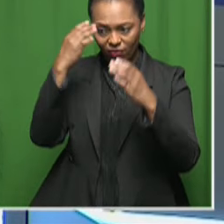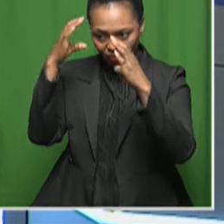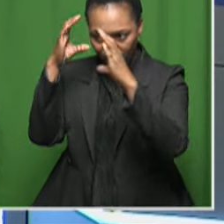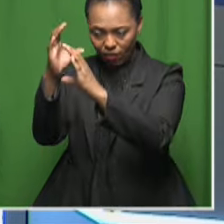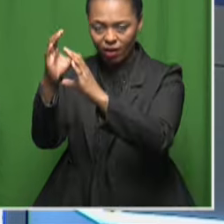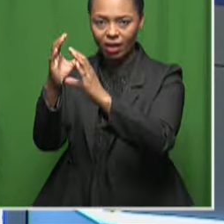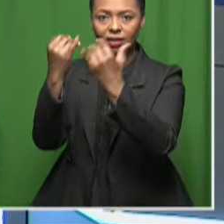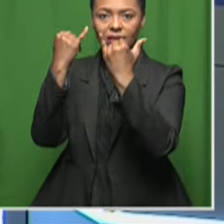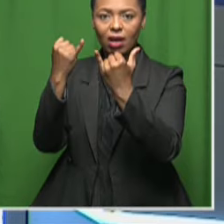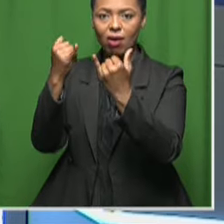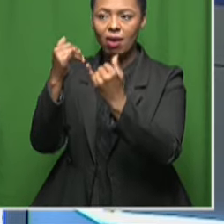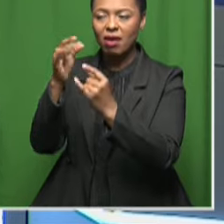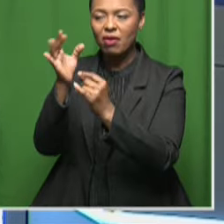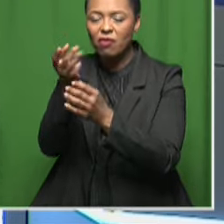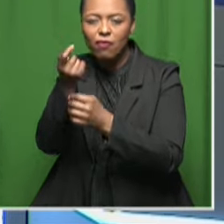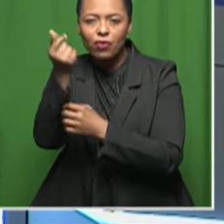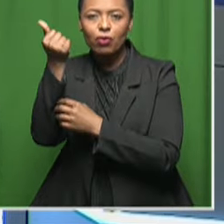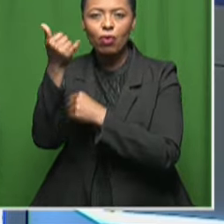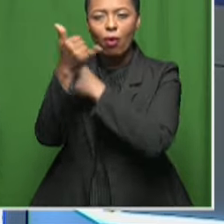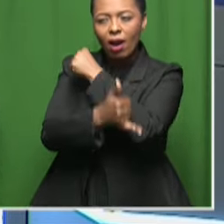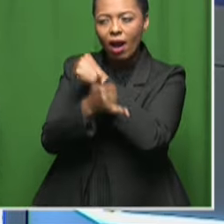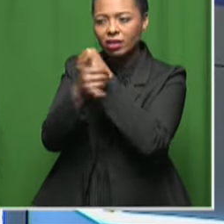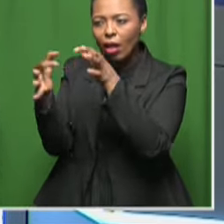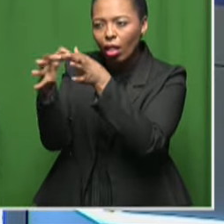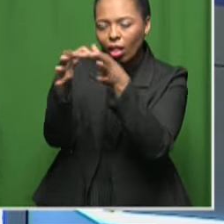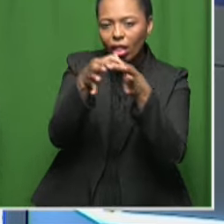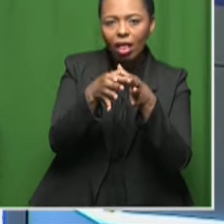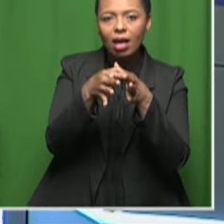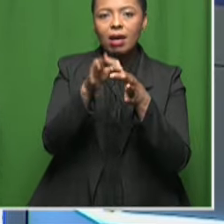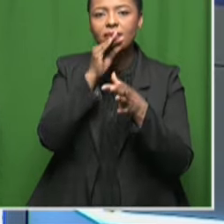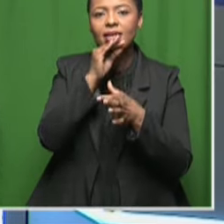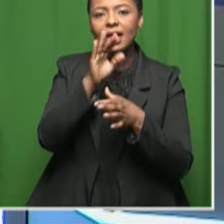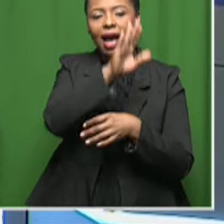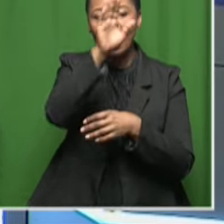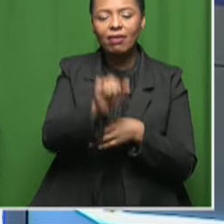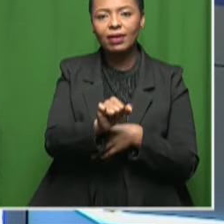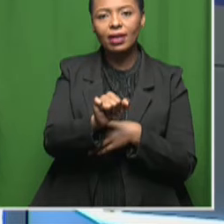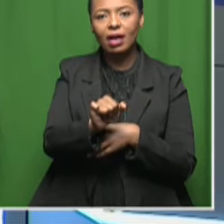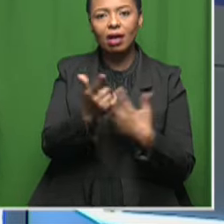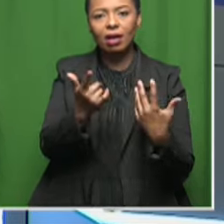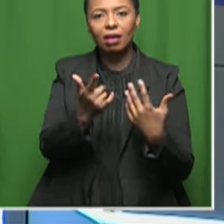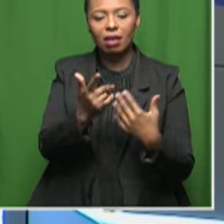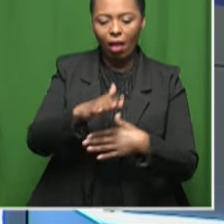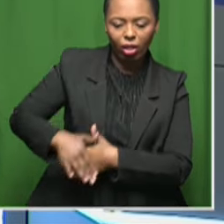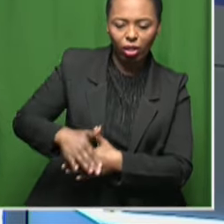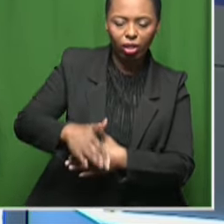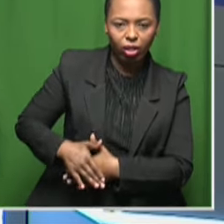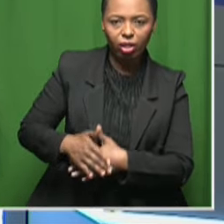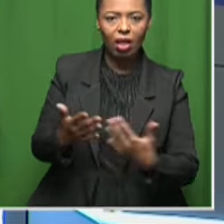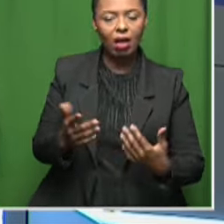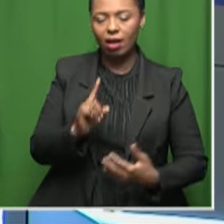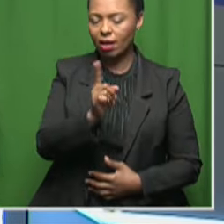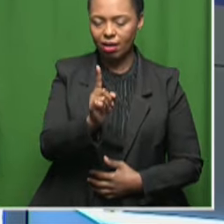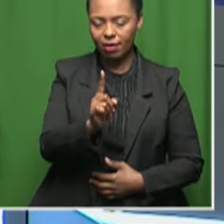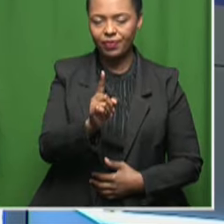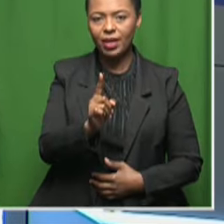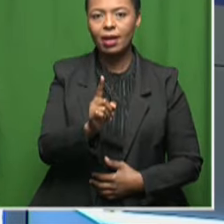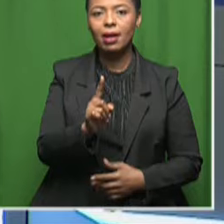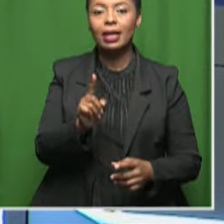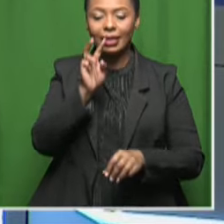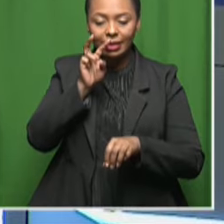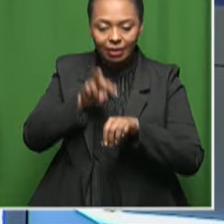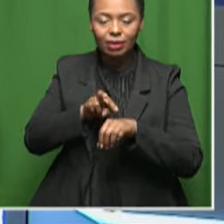few geographic areas, Africa will be left behind. And we can't be behind the curve. We've got to be investing